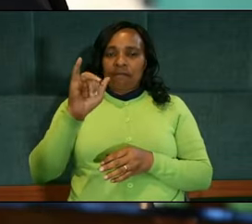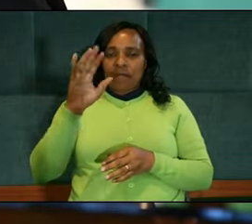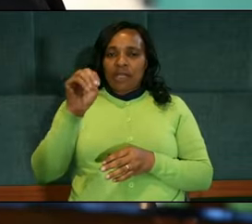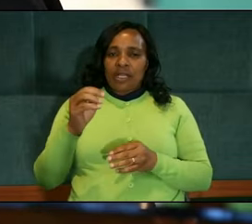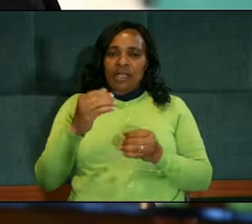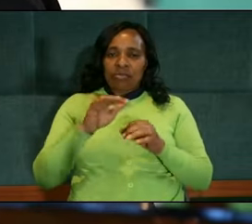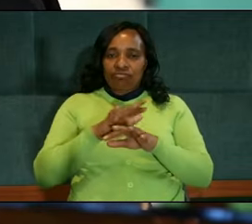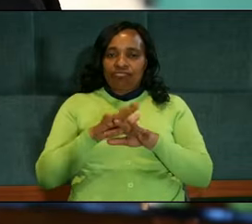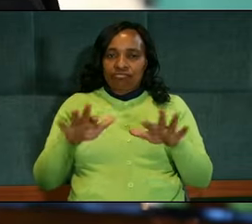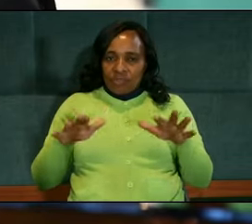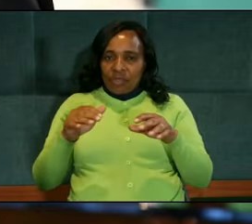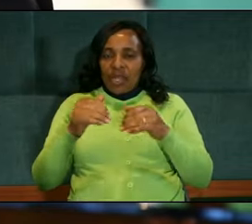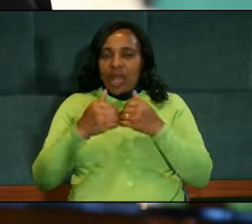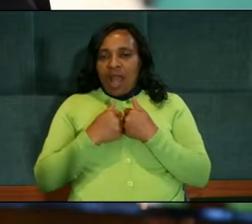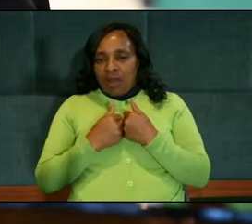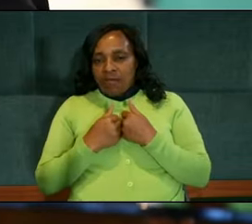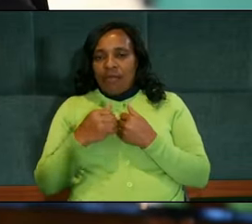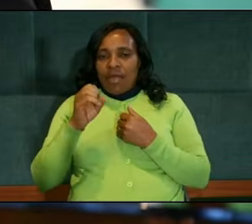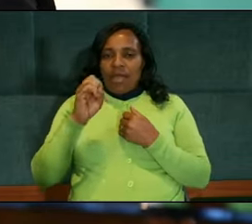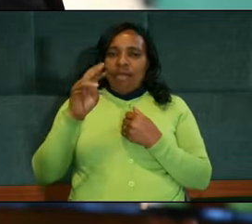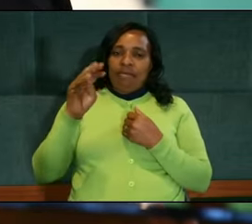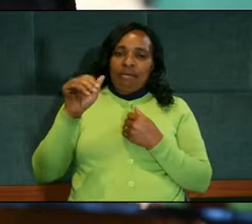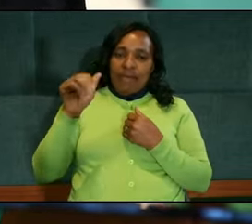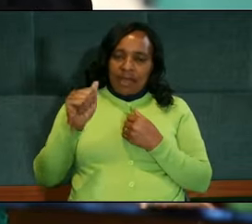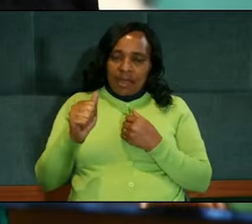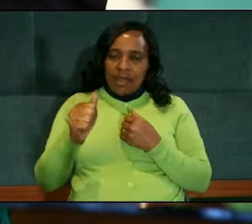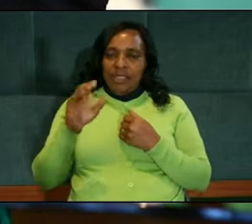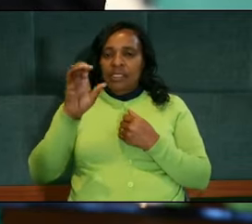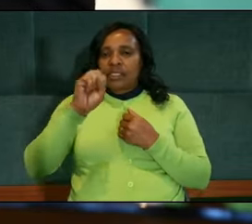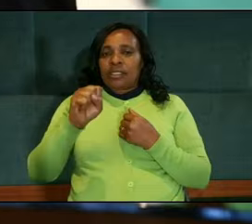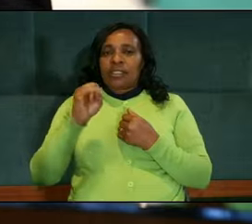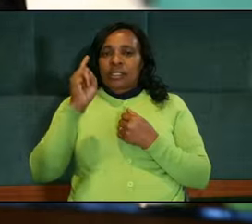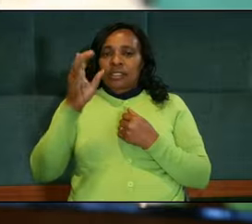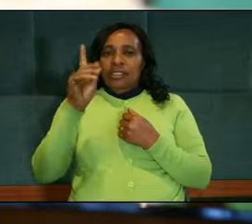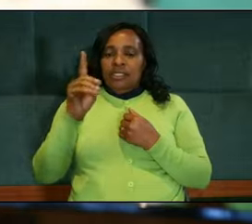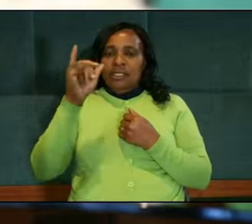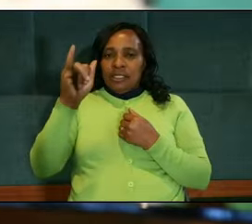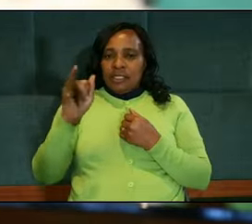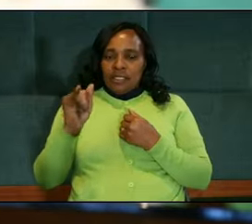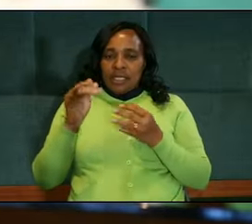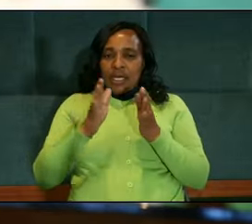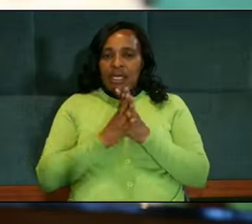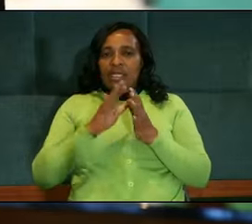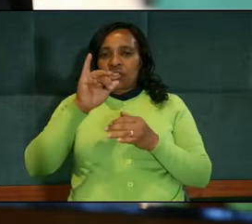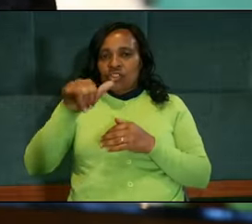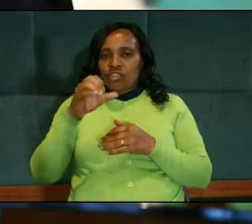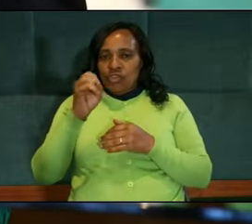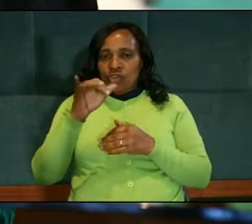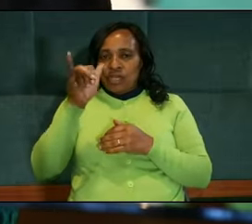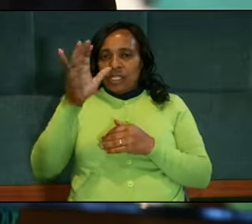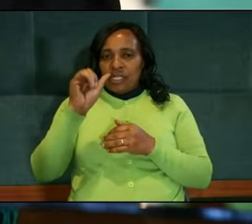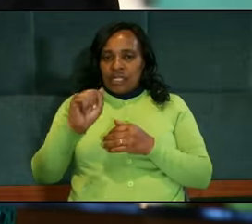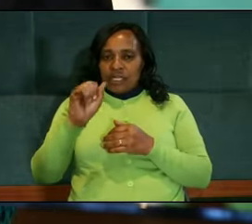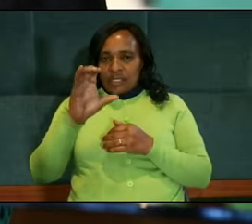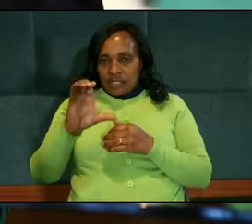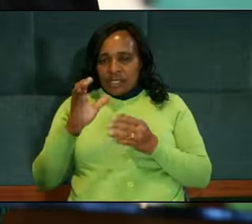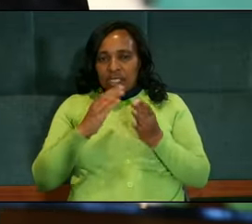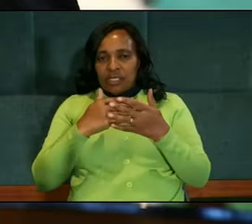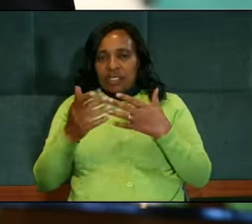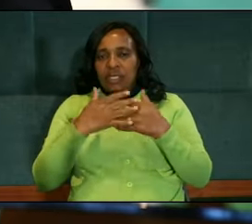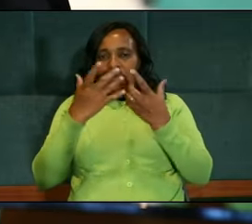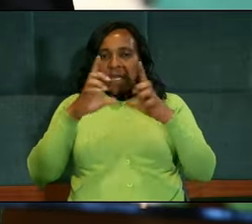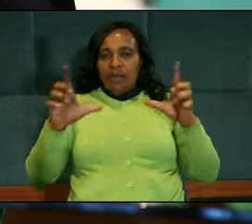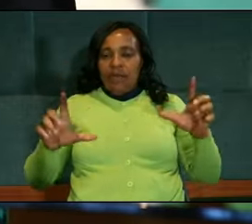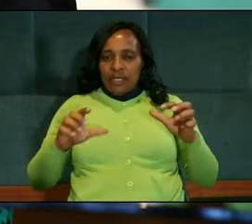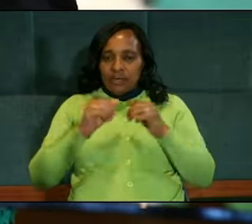instruments, we have Amy on the violin and Sid as the pianist. And we have Joyce at the sign language. I am